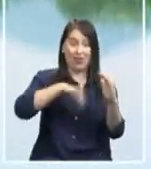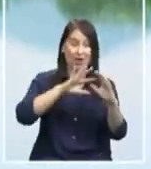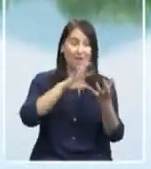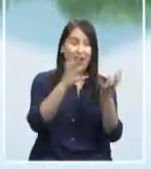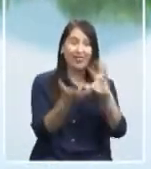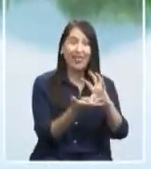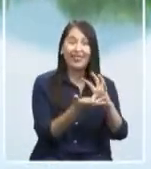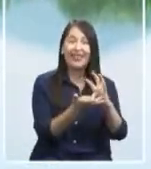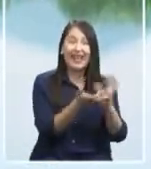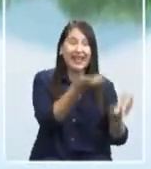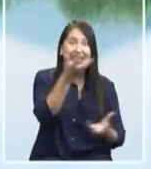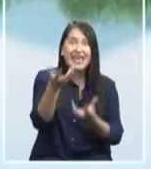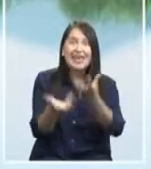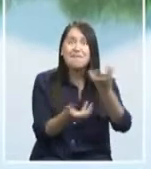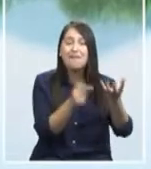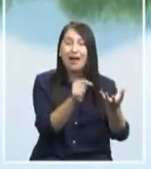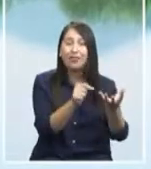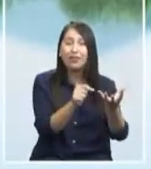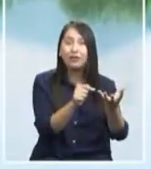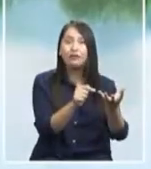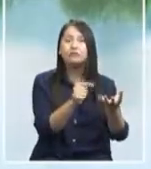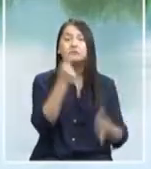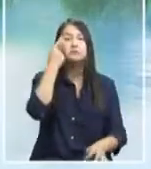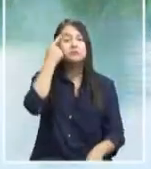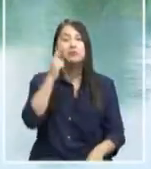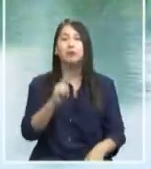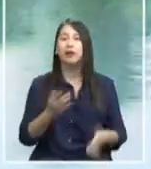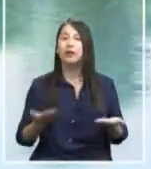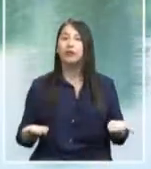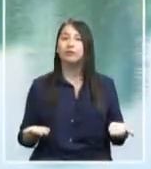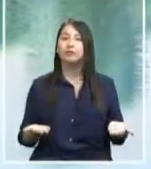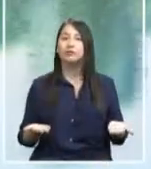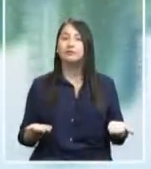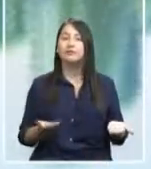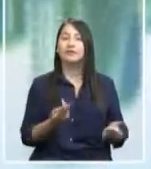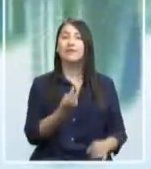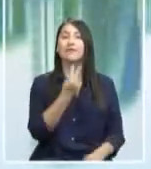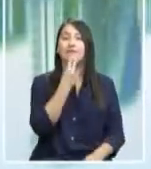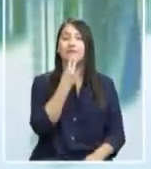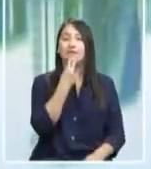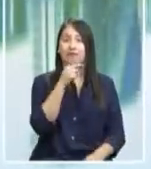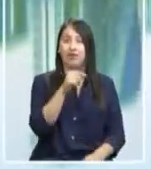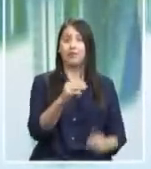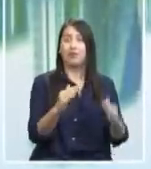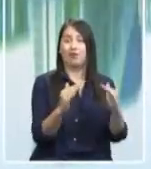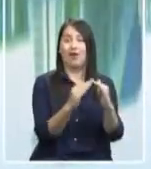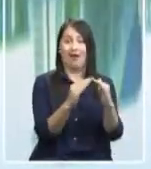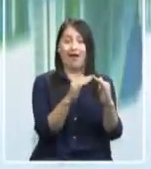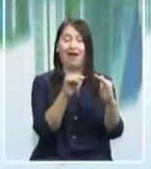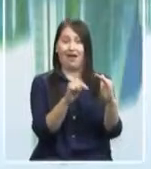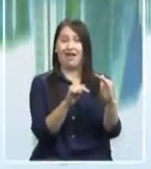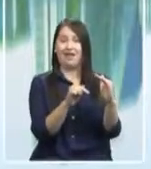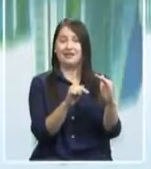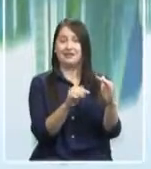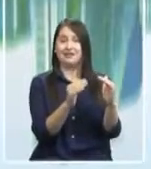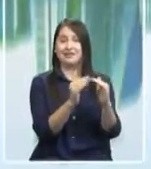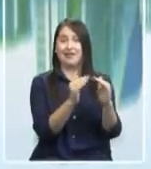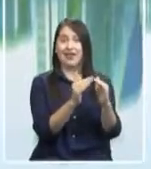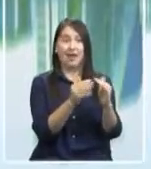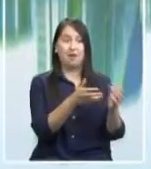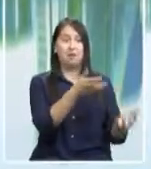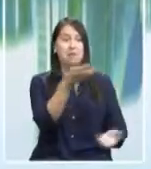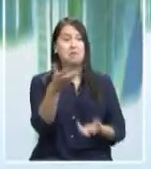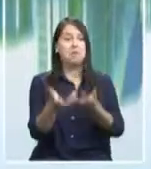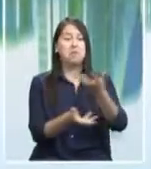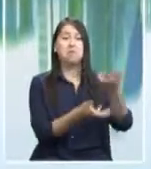But within that house, which is burning, we are celebrating. We are having parties. We